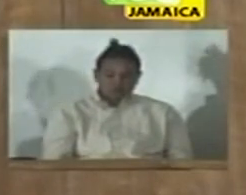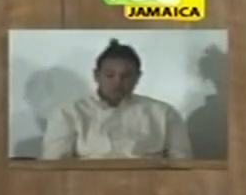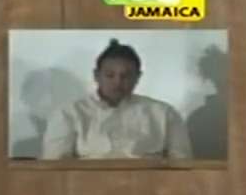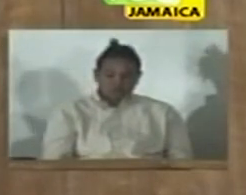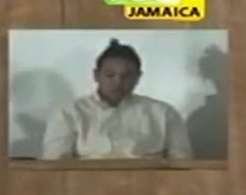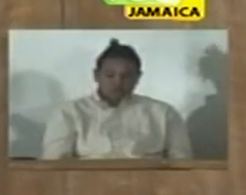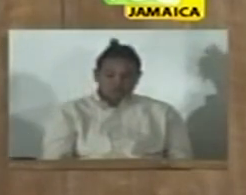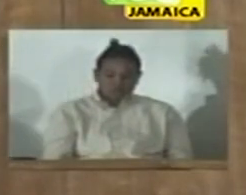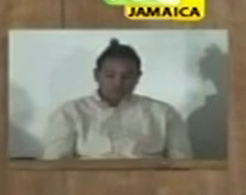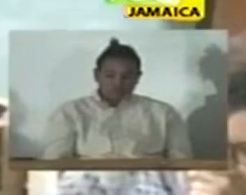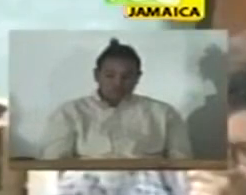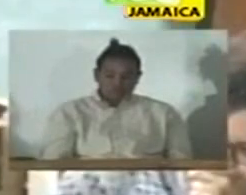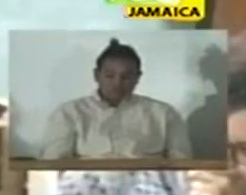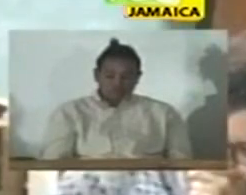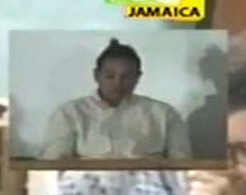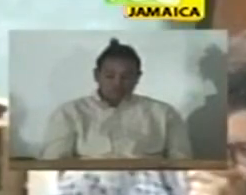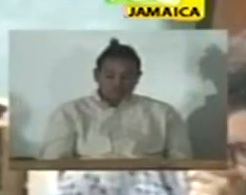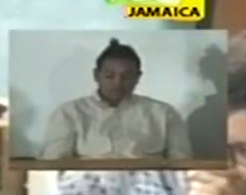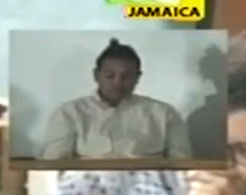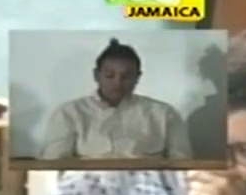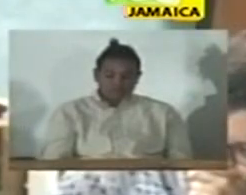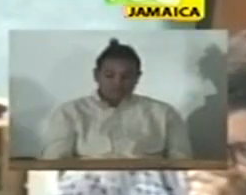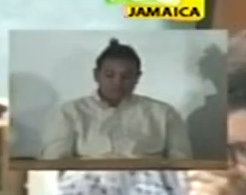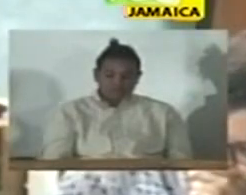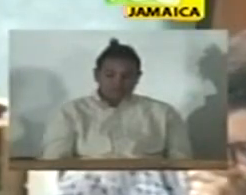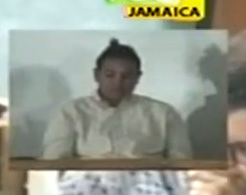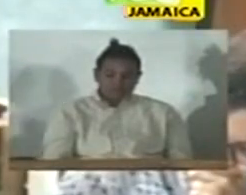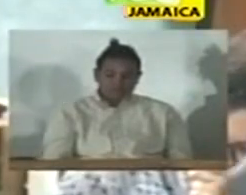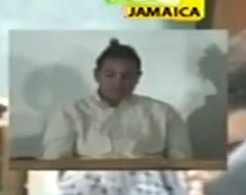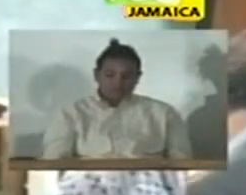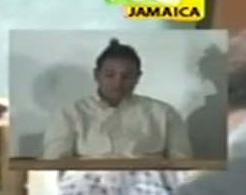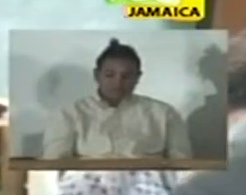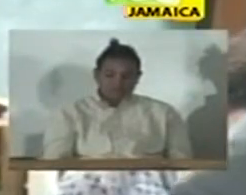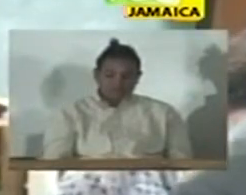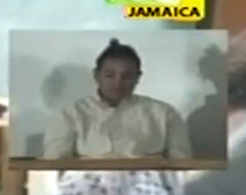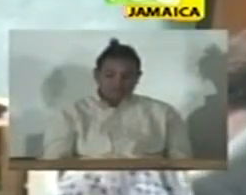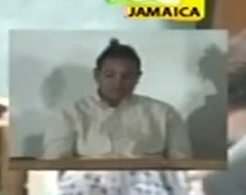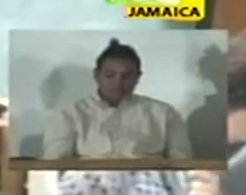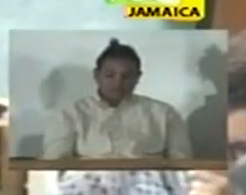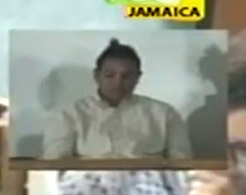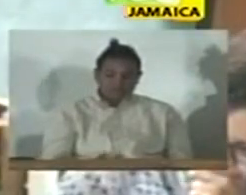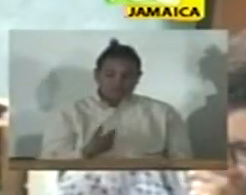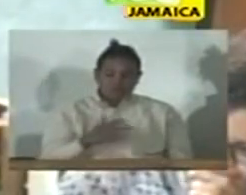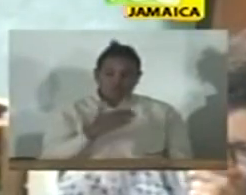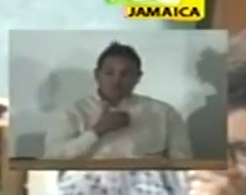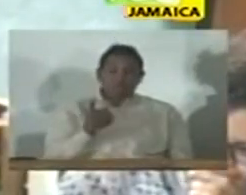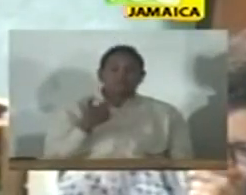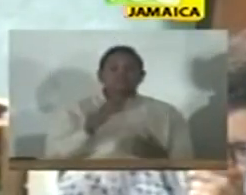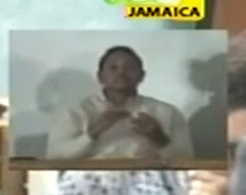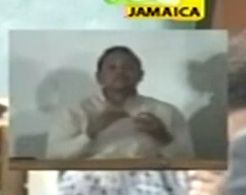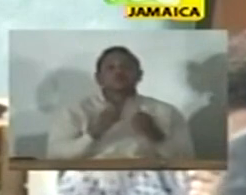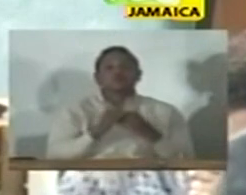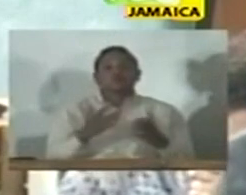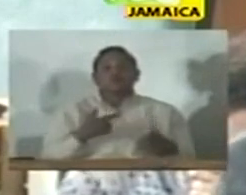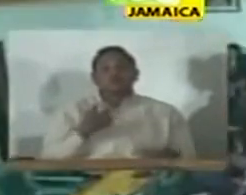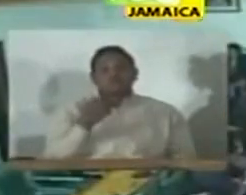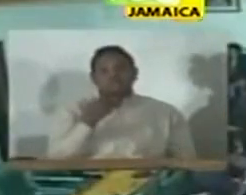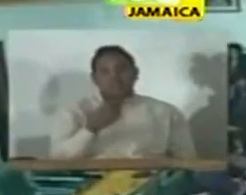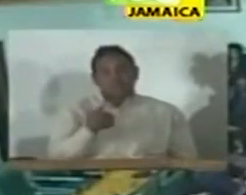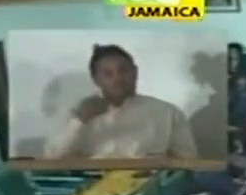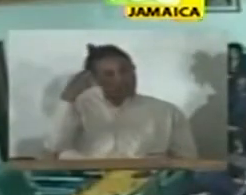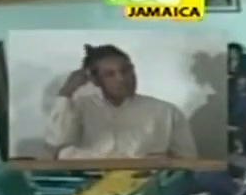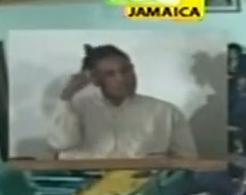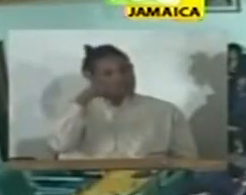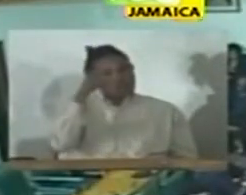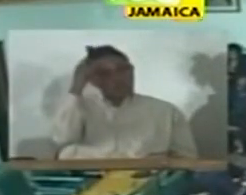a point of order. I don't want the member to speak without me saying it, and I think he